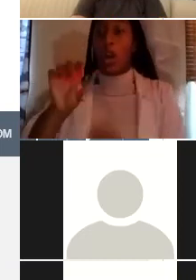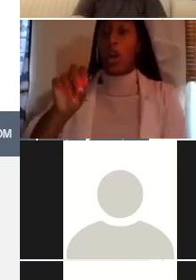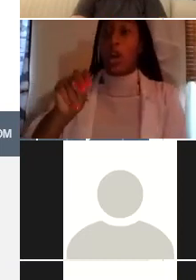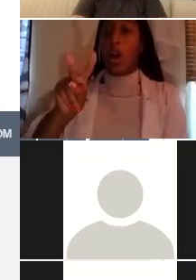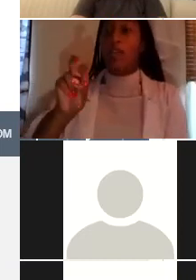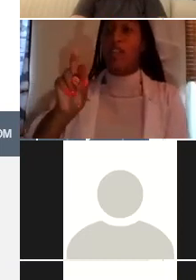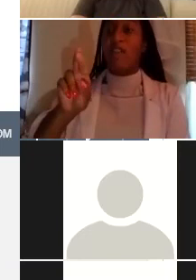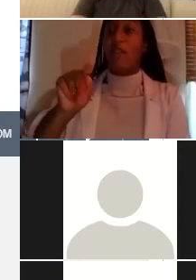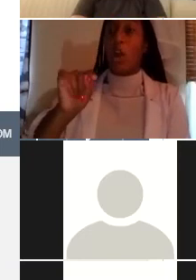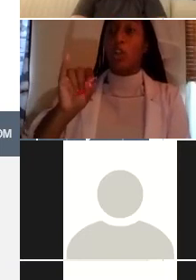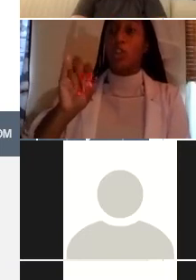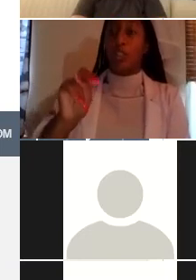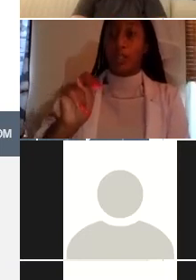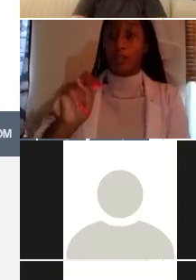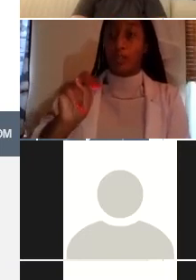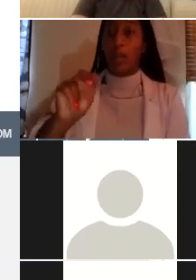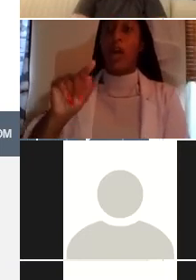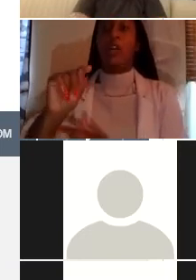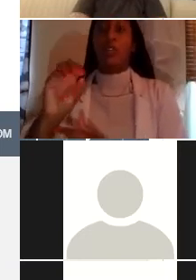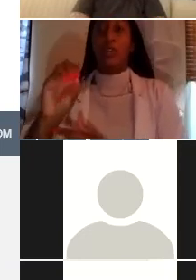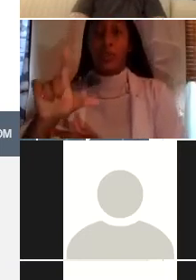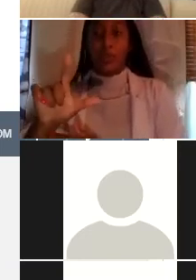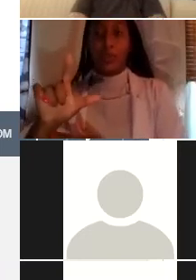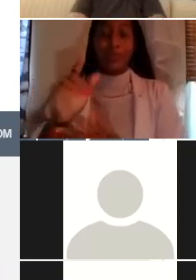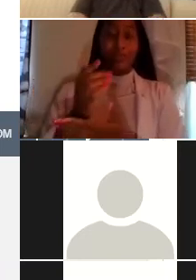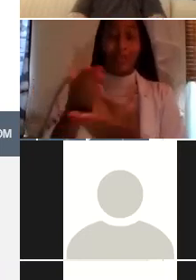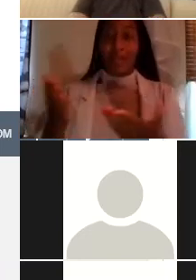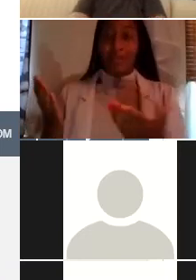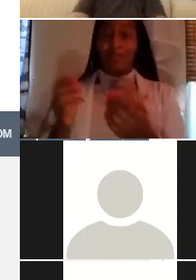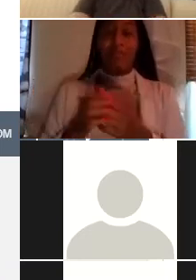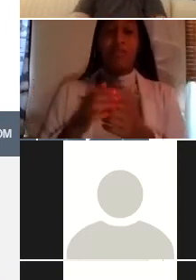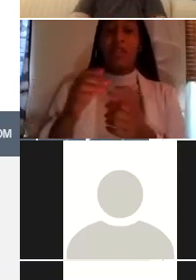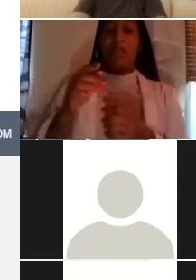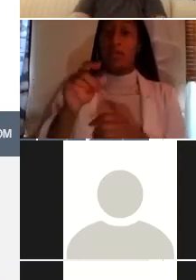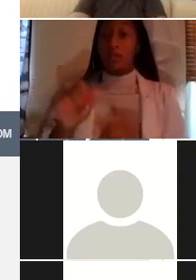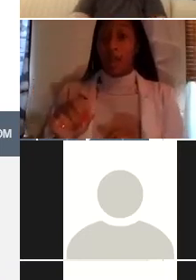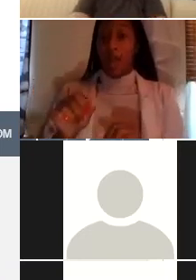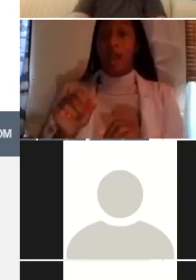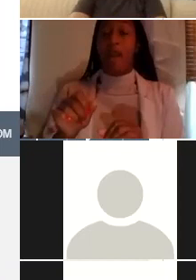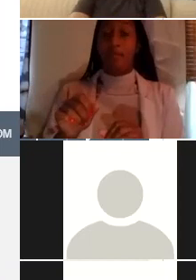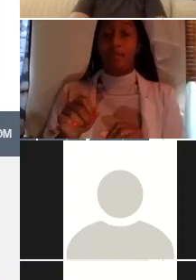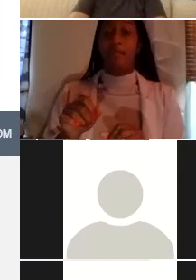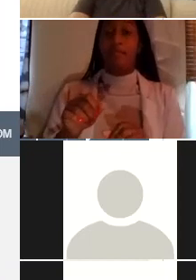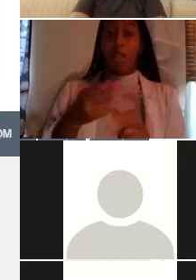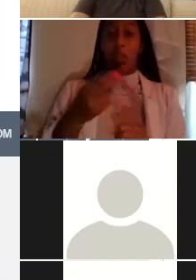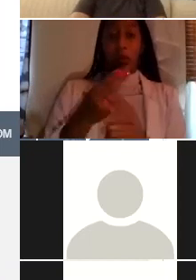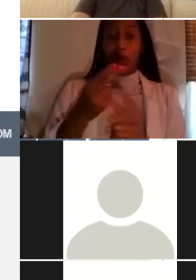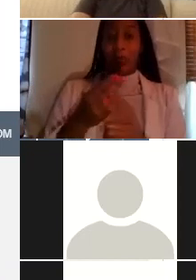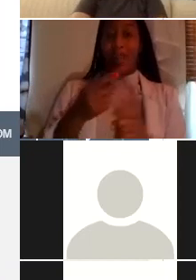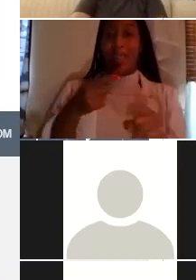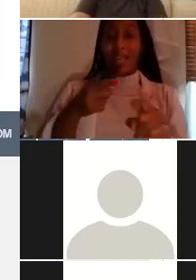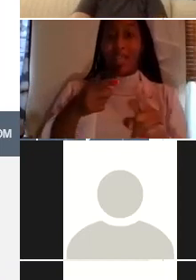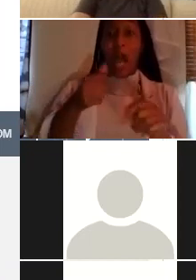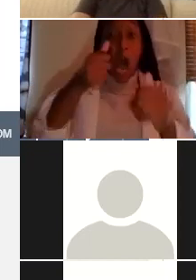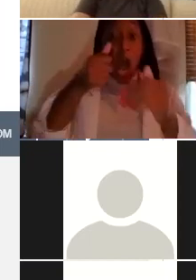from Celsius to Fahrenheit. Just if you need to convert, use the unit converter. It's right under useful links. You